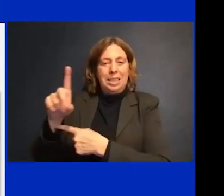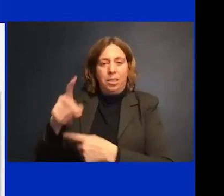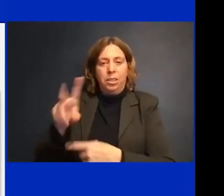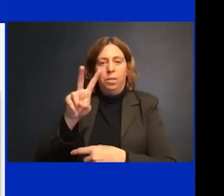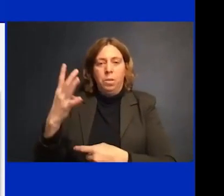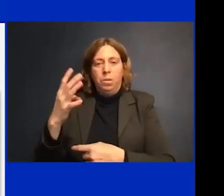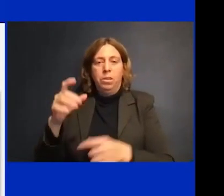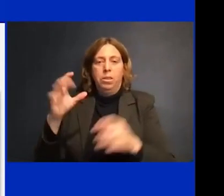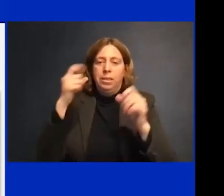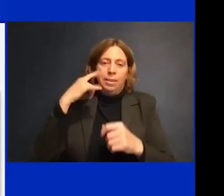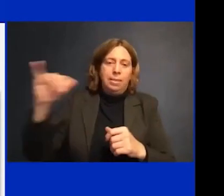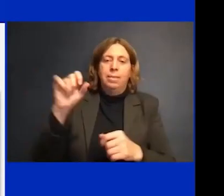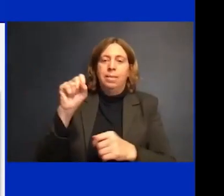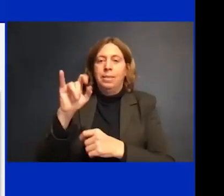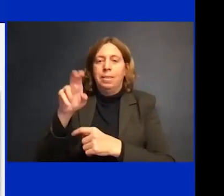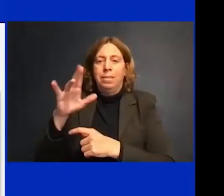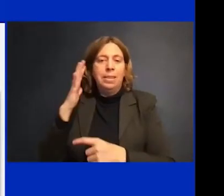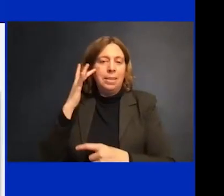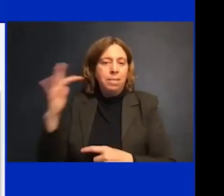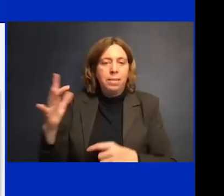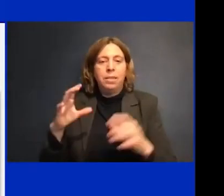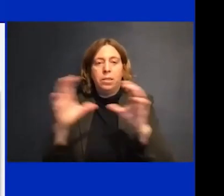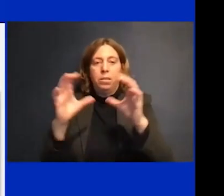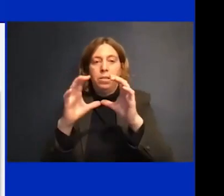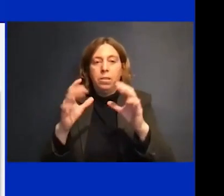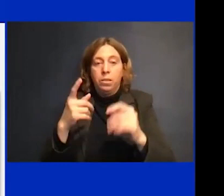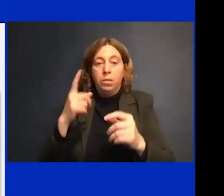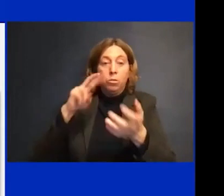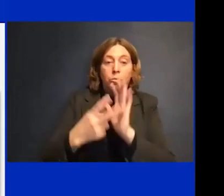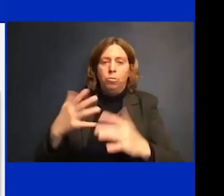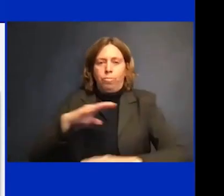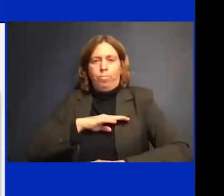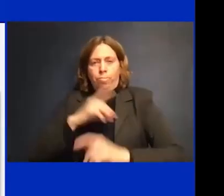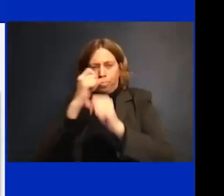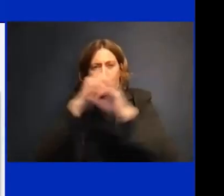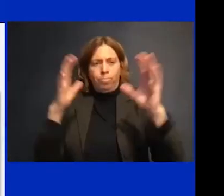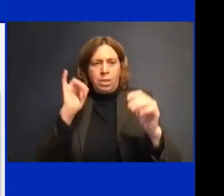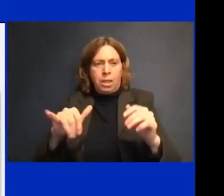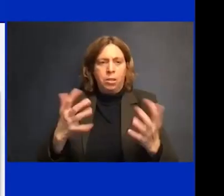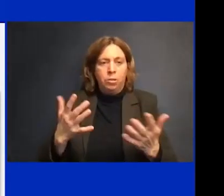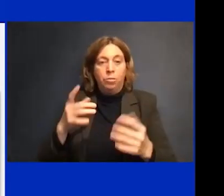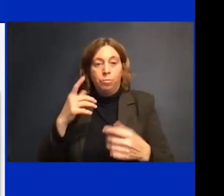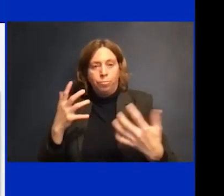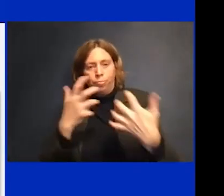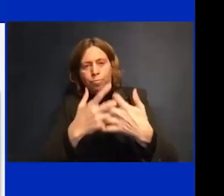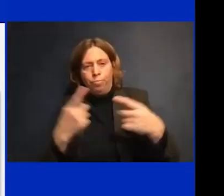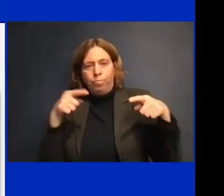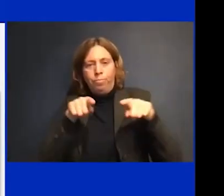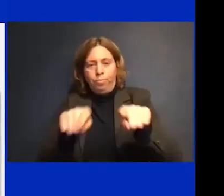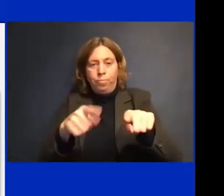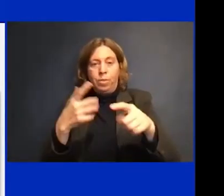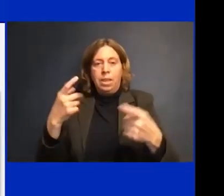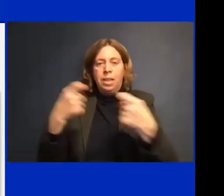certification with the intent to pursue an Envision Gold rating consistently. This aligns with the adoption of electric fleet